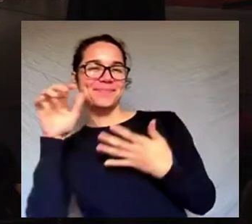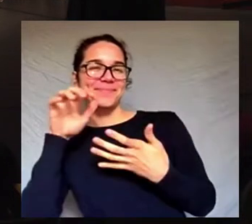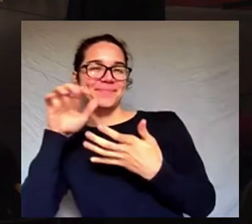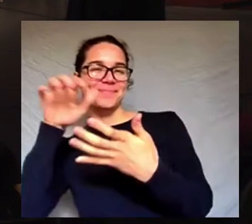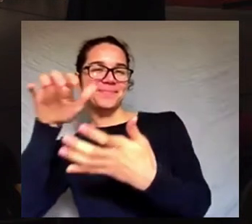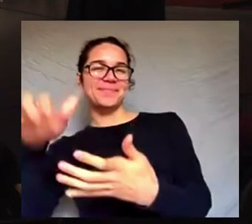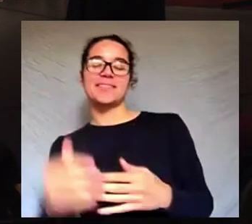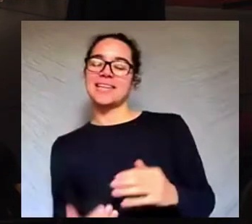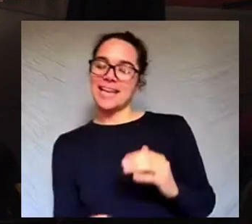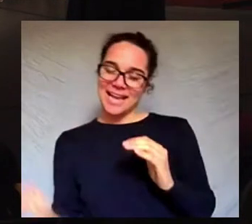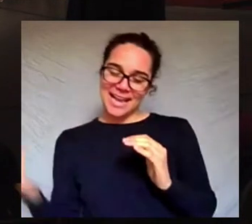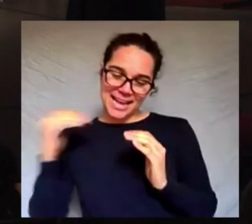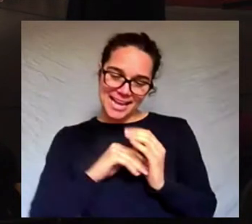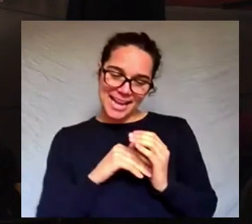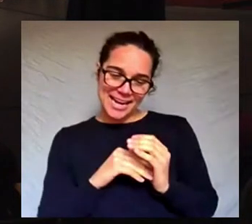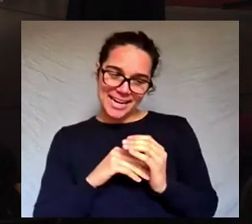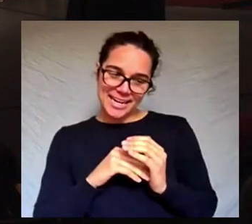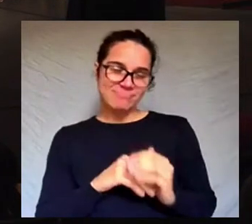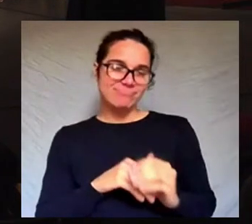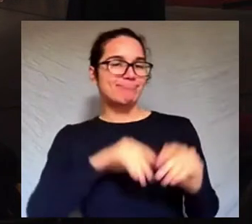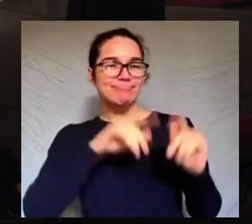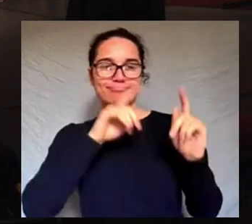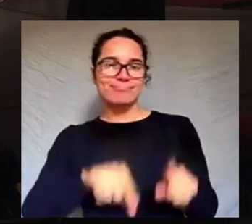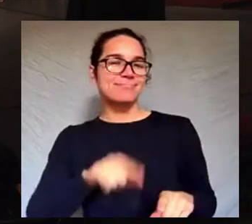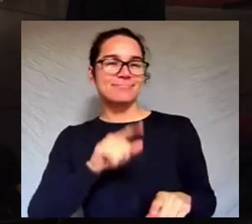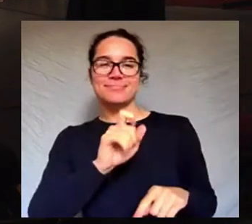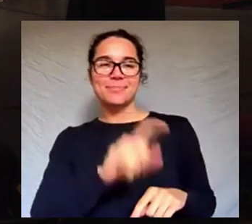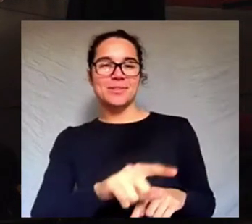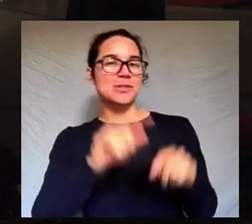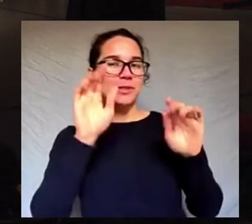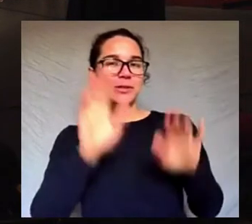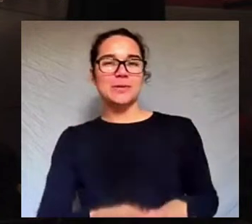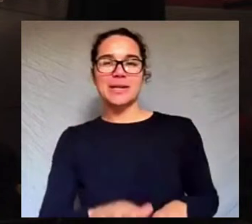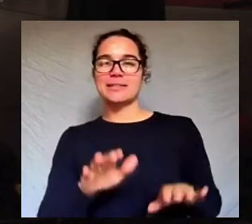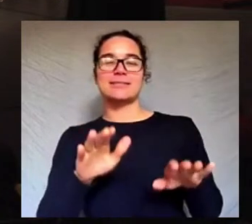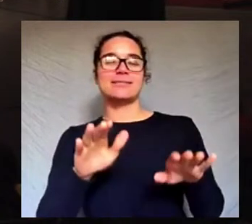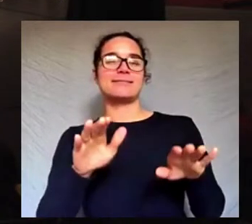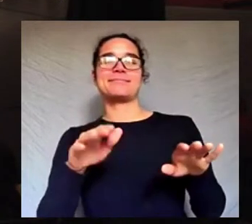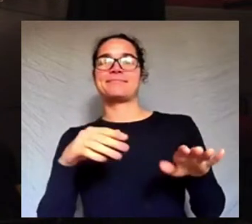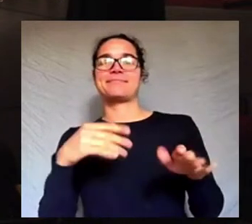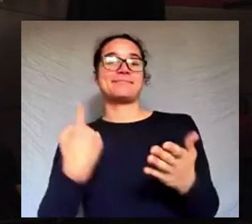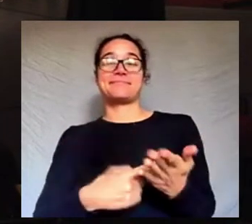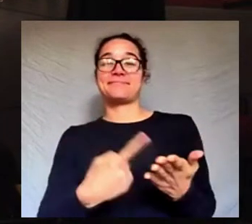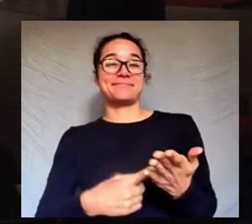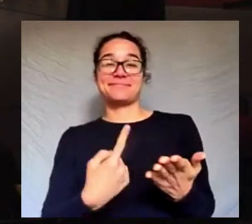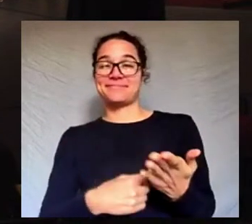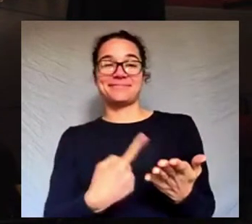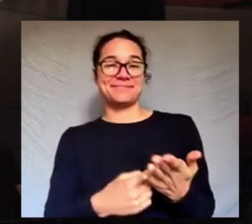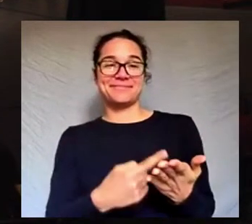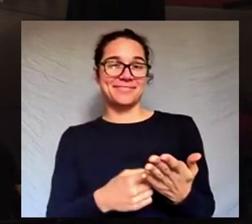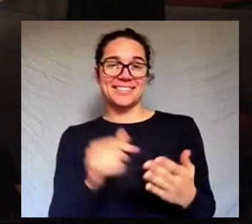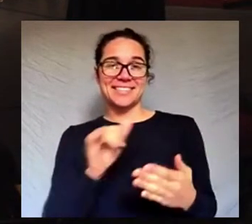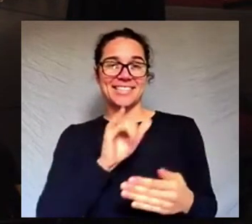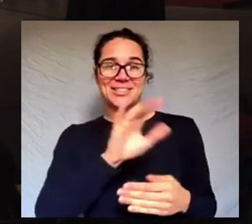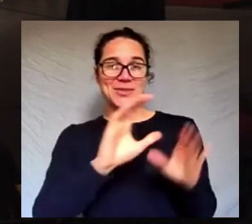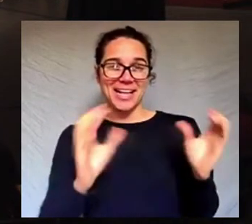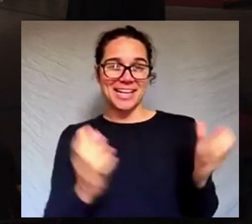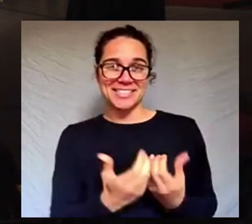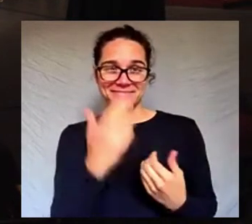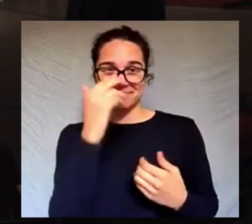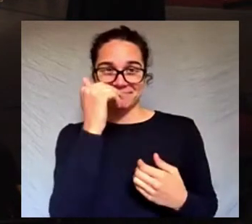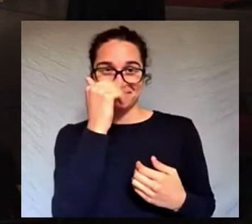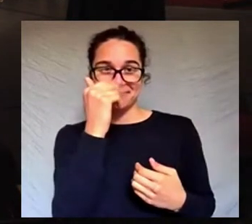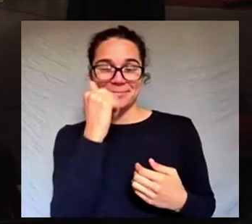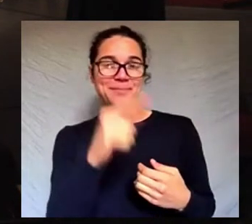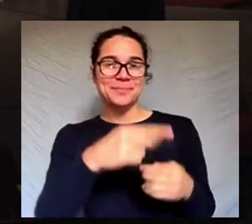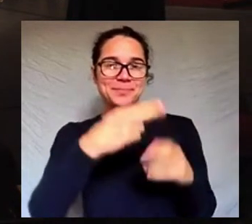Again, you've been answering, this has been a great Socratic session in one of your classes. You've been naming